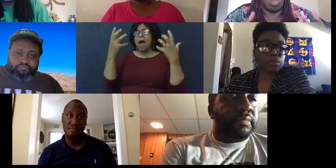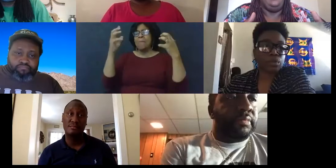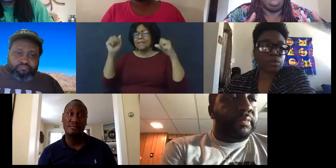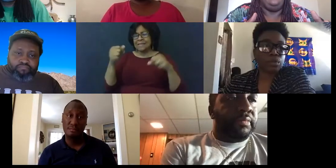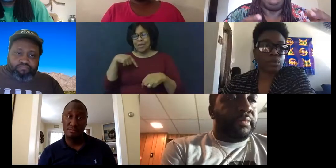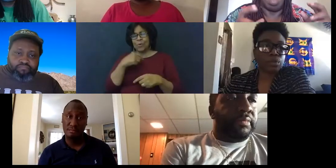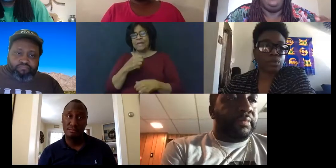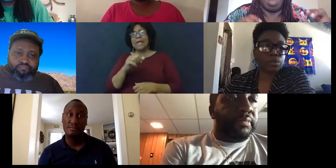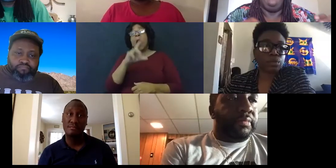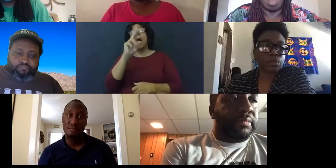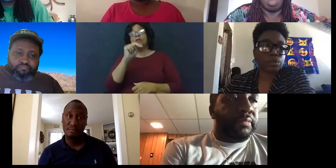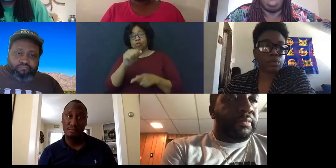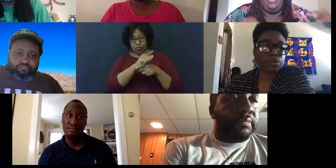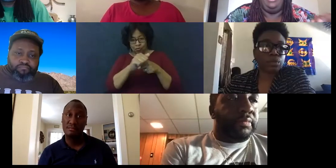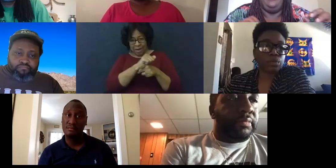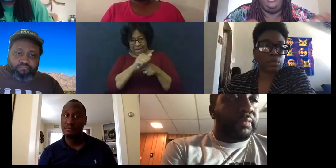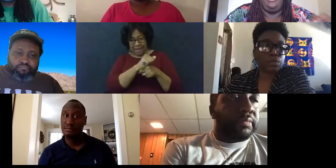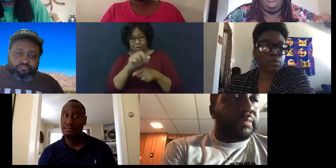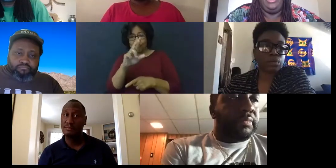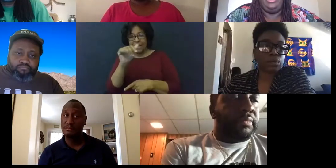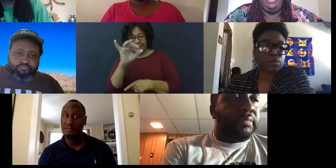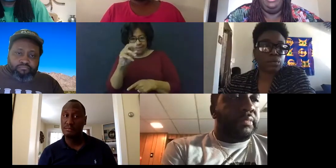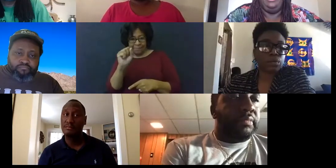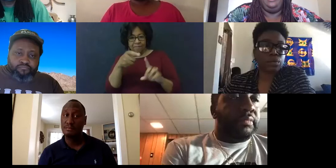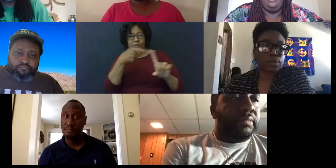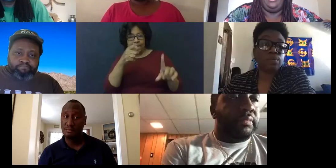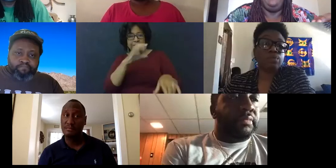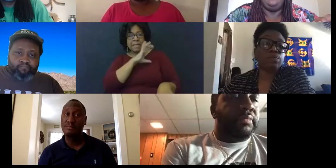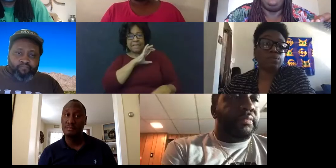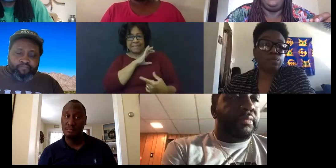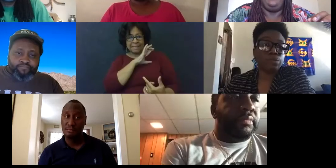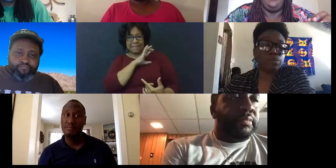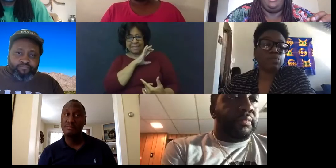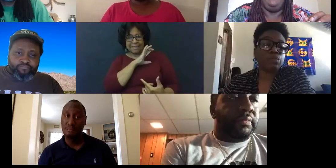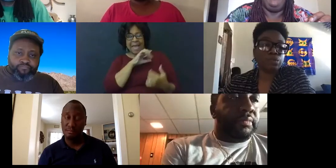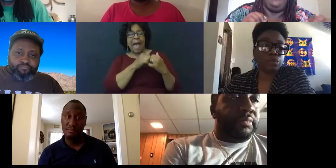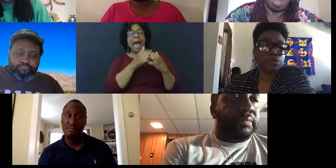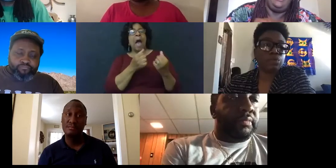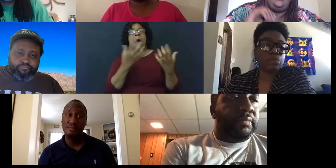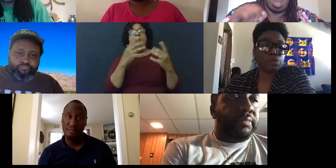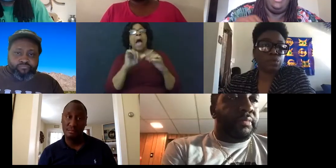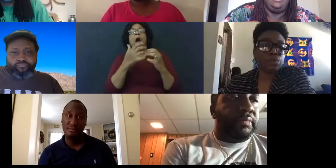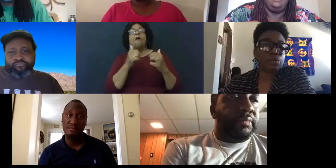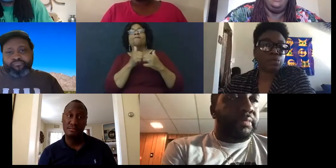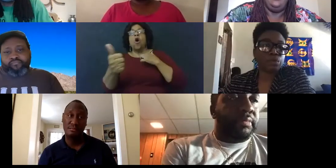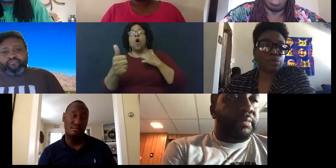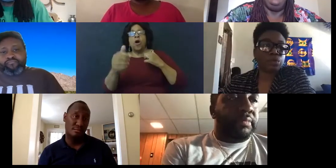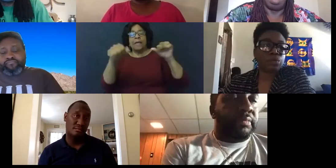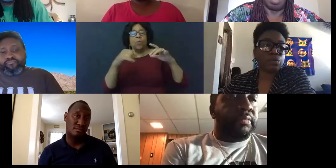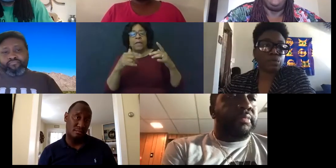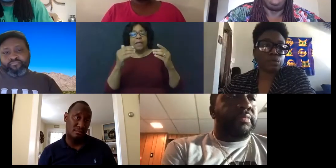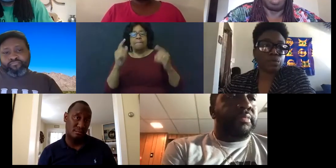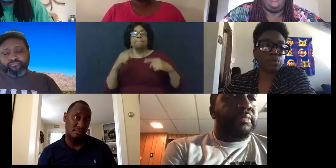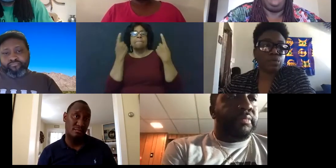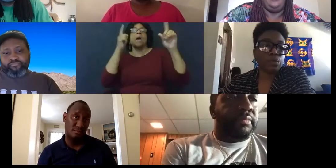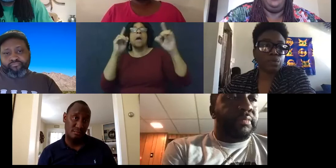train this American racism out of American policing? Like, how much are we going, how far is that going to get us in terms